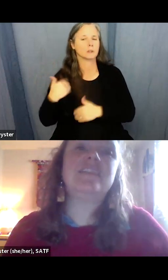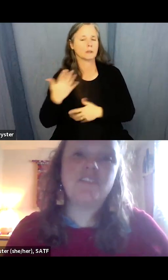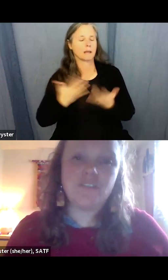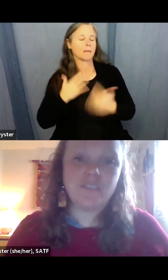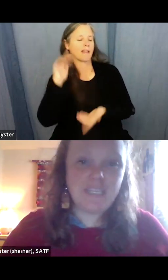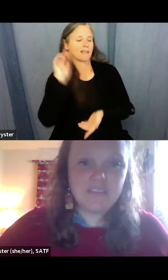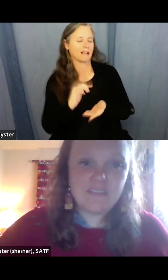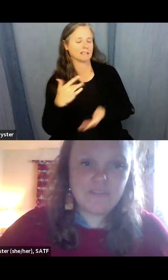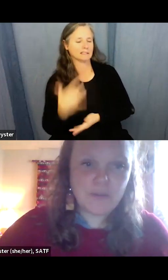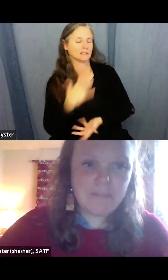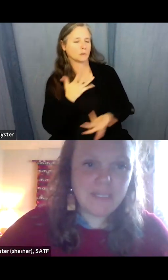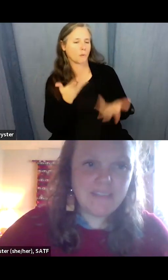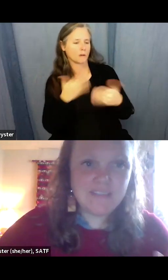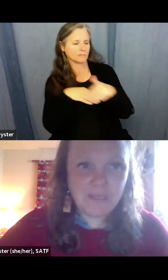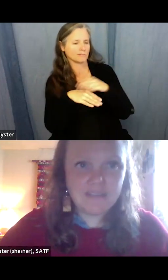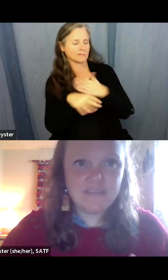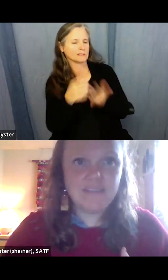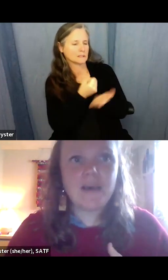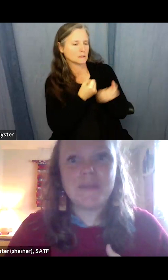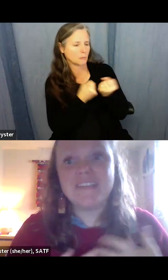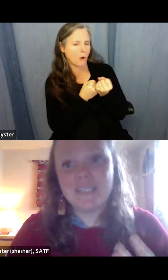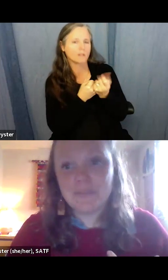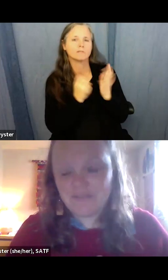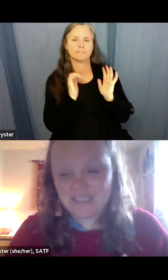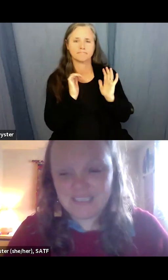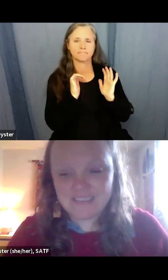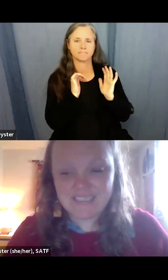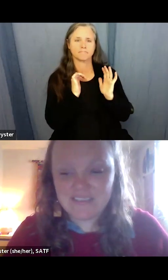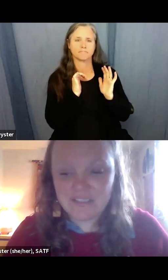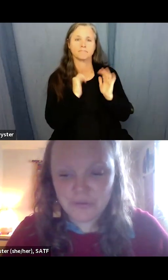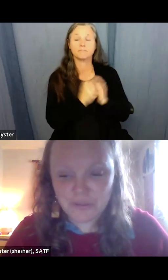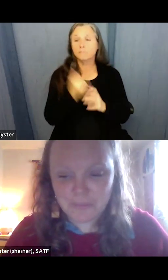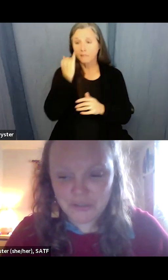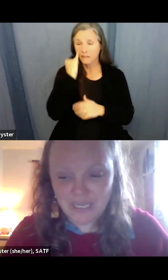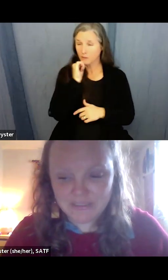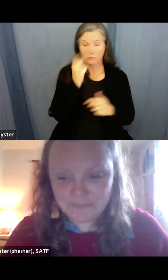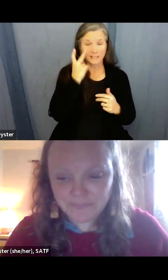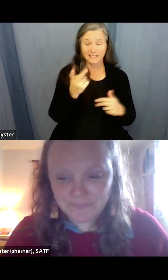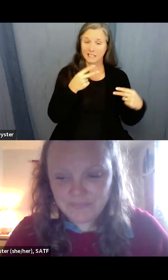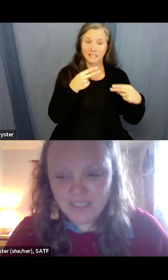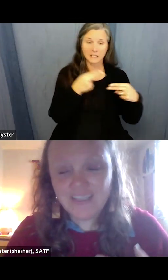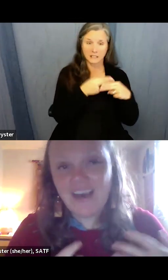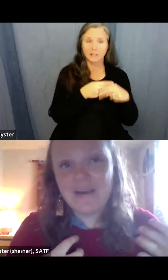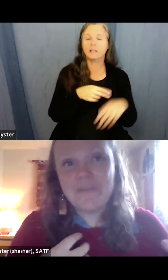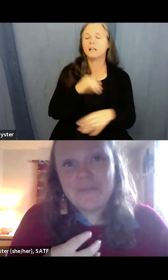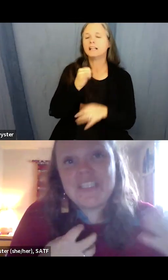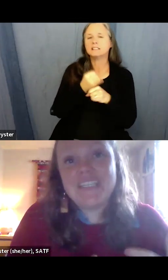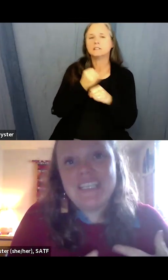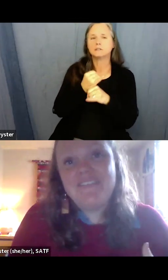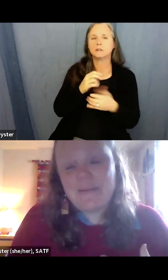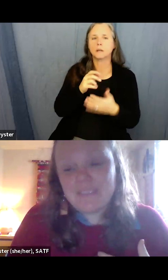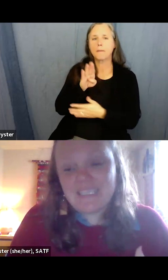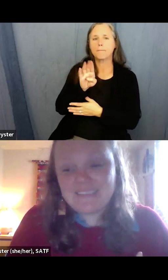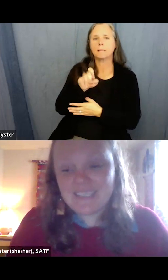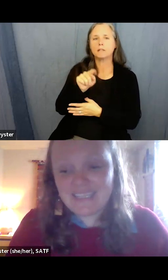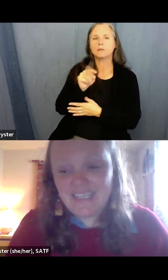adding additional layers of trauma as well. An example of this is institutional betrayal, which can